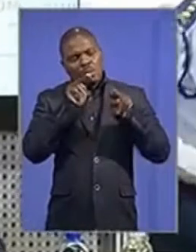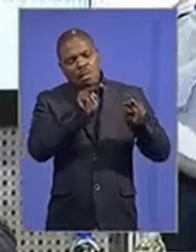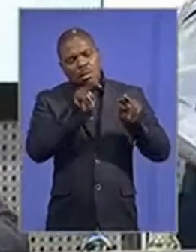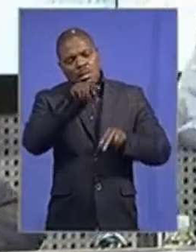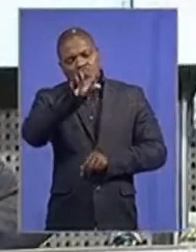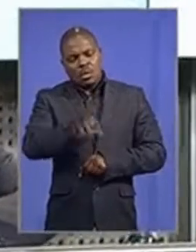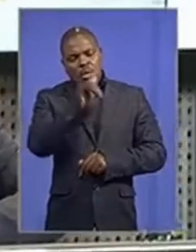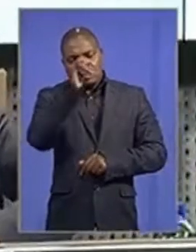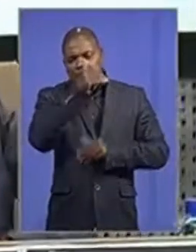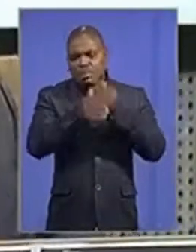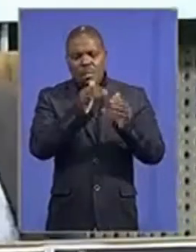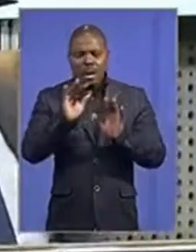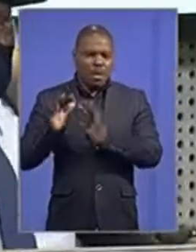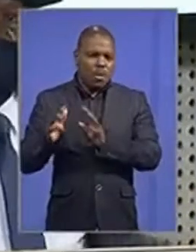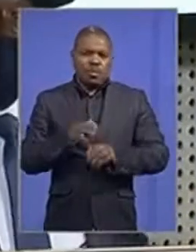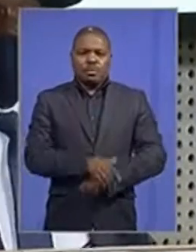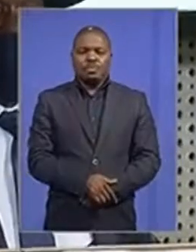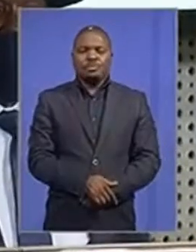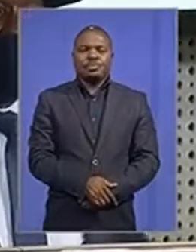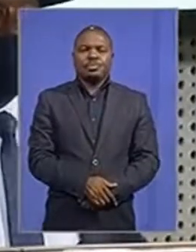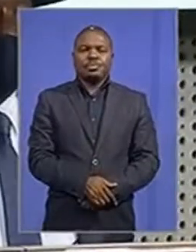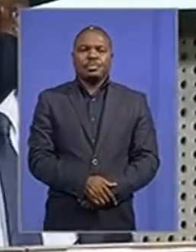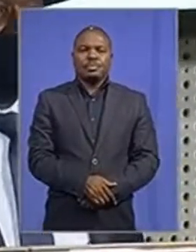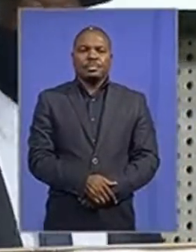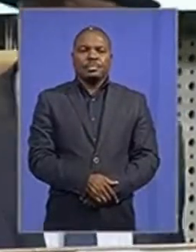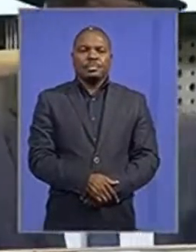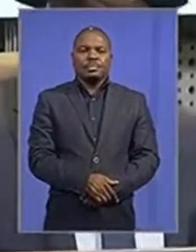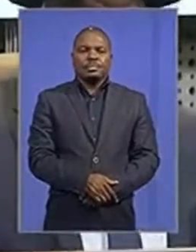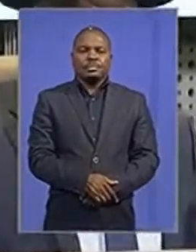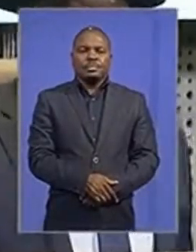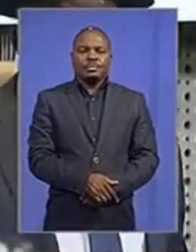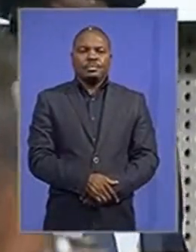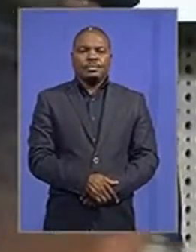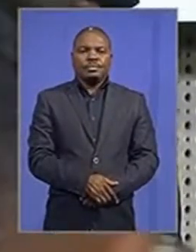nageng. Offenses Timo, SABC News, Pretoria.